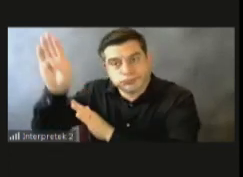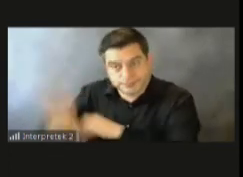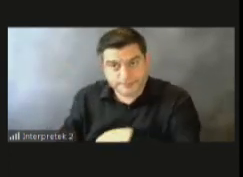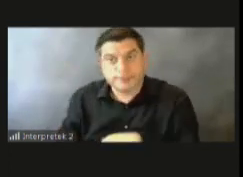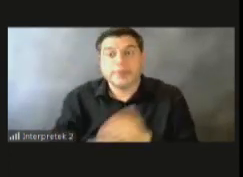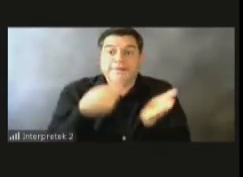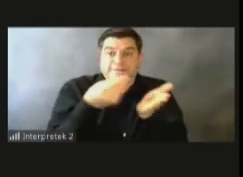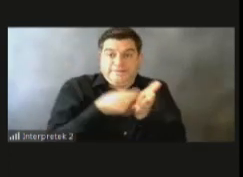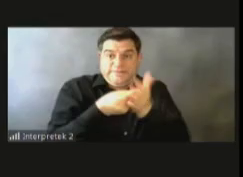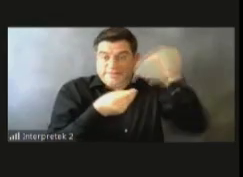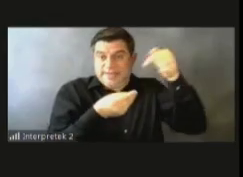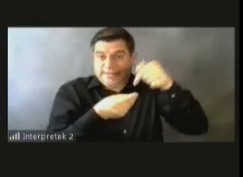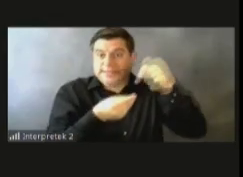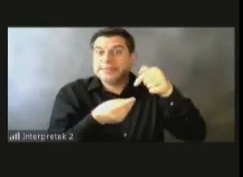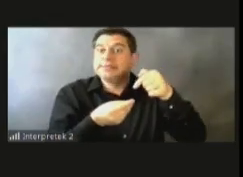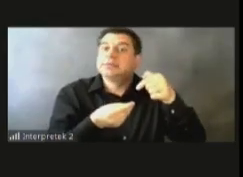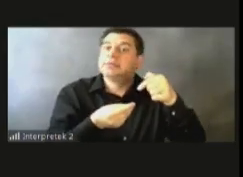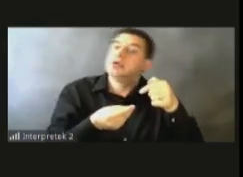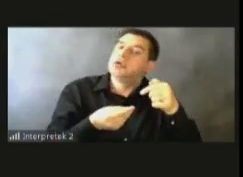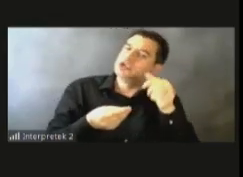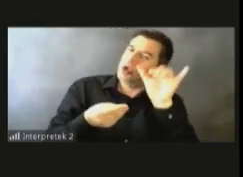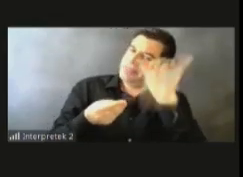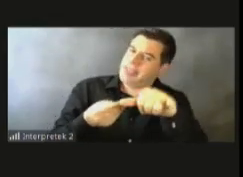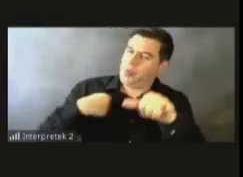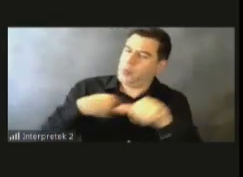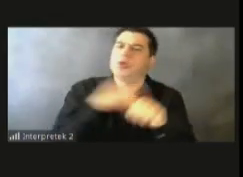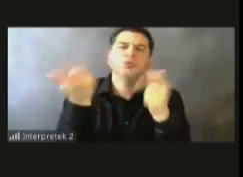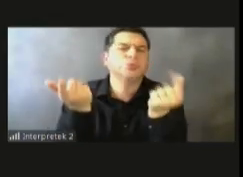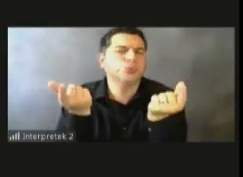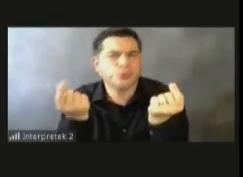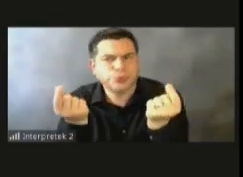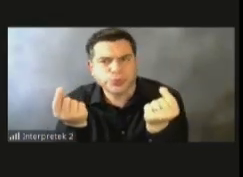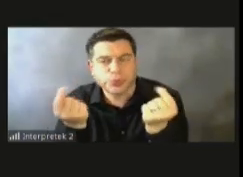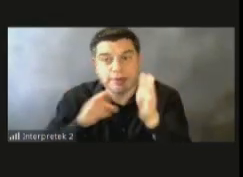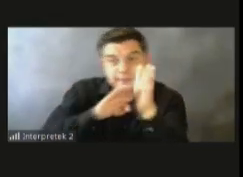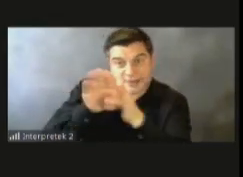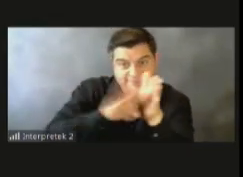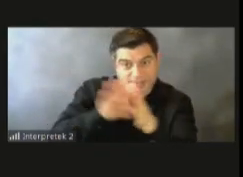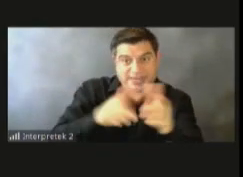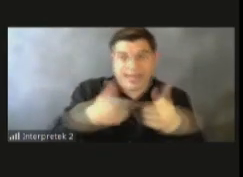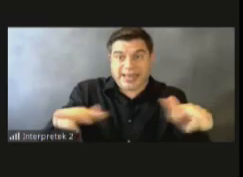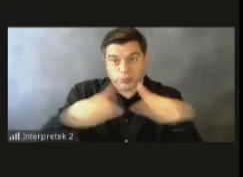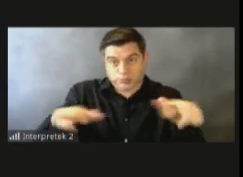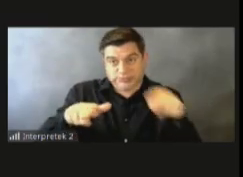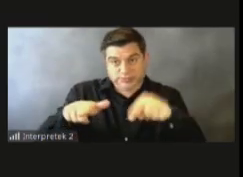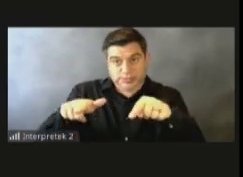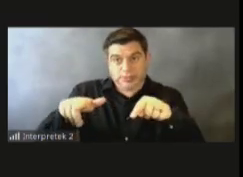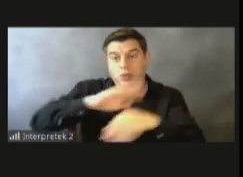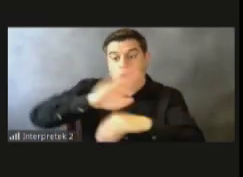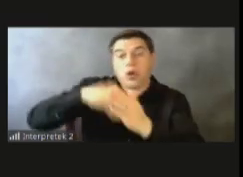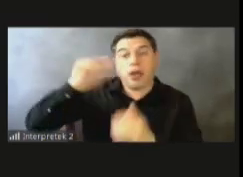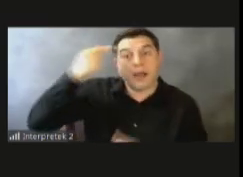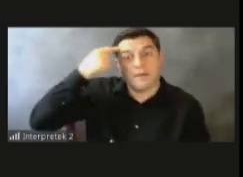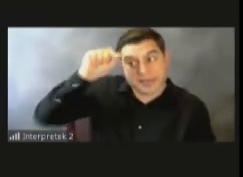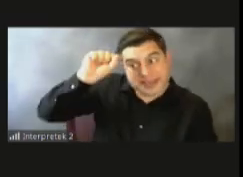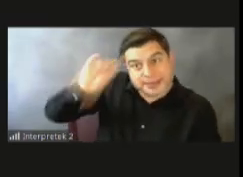Finance Corporation is developed language that all local governments can use with their ship purchase assistance that